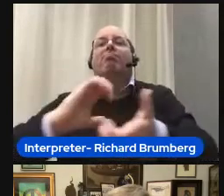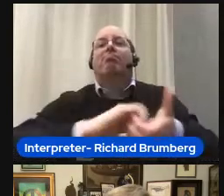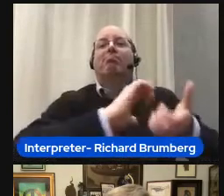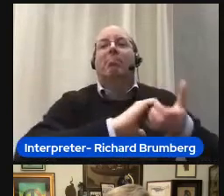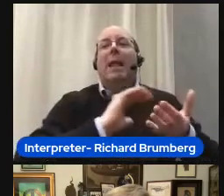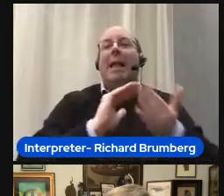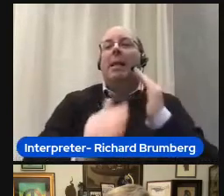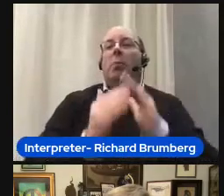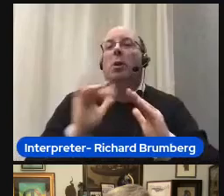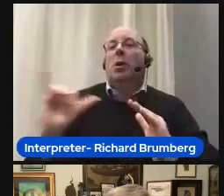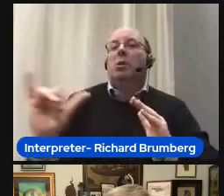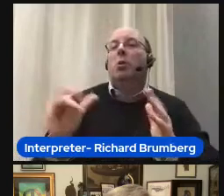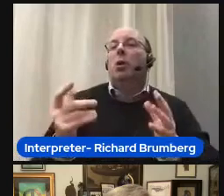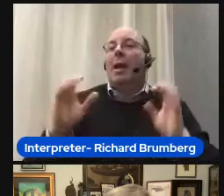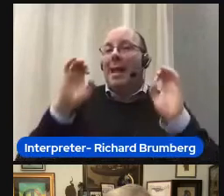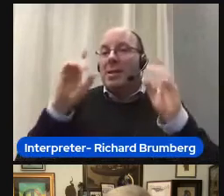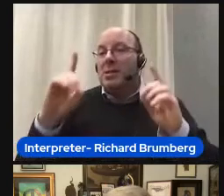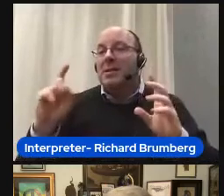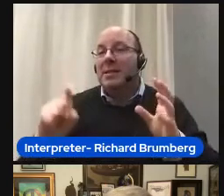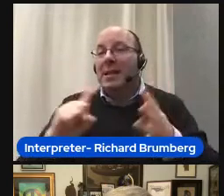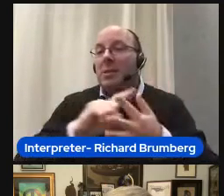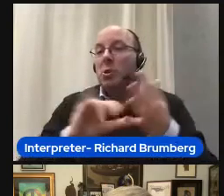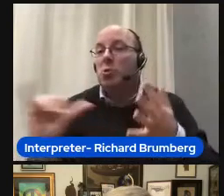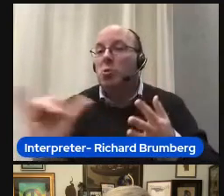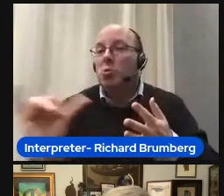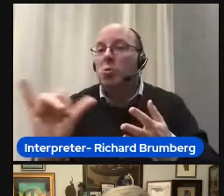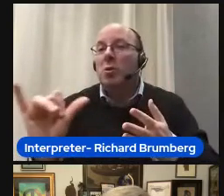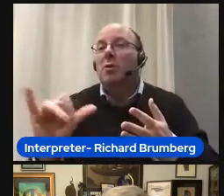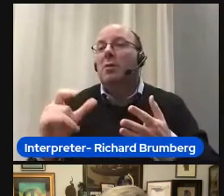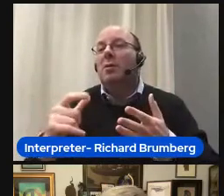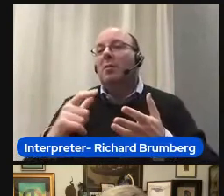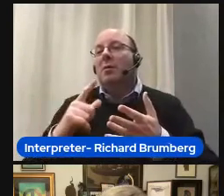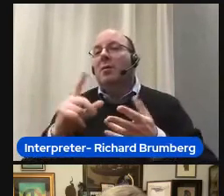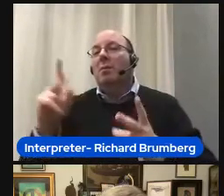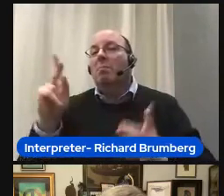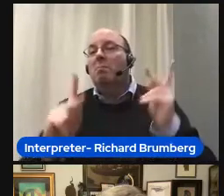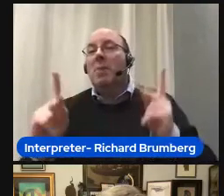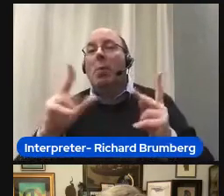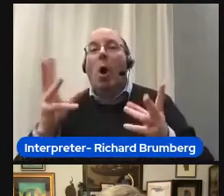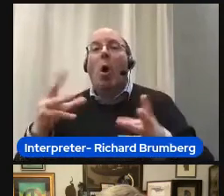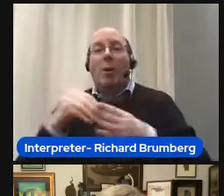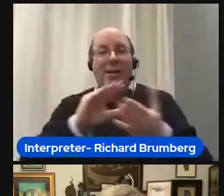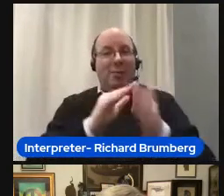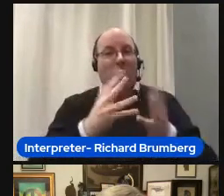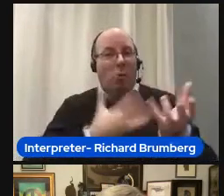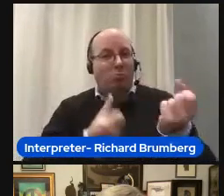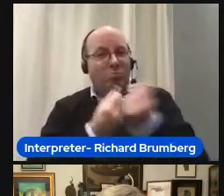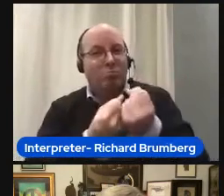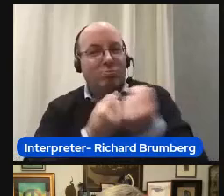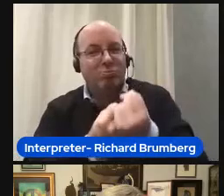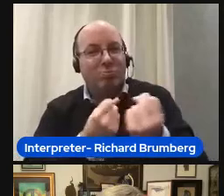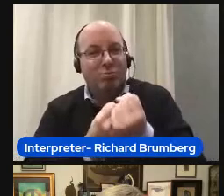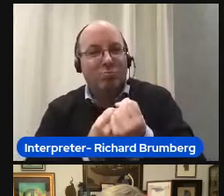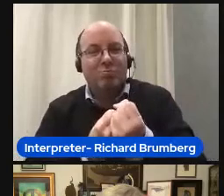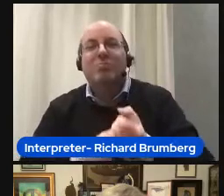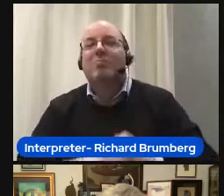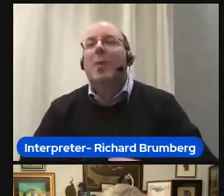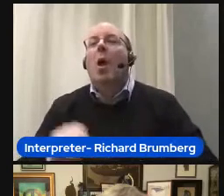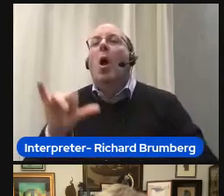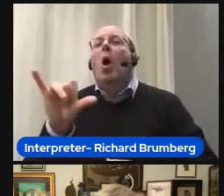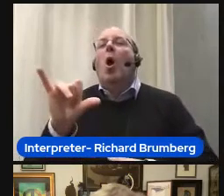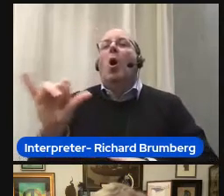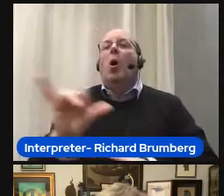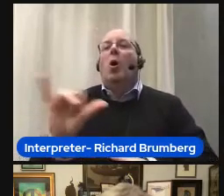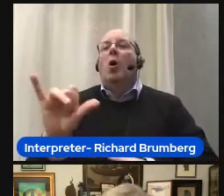communities what they need and the educational resources to affirm the folks who are already in their communities. And finally, our